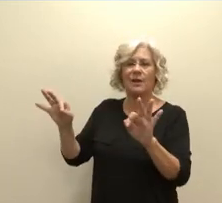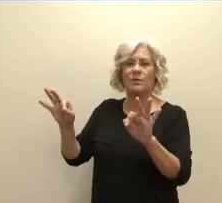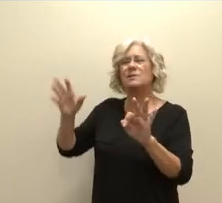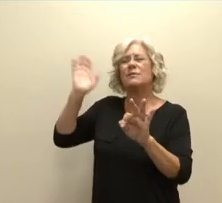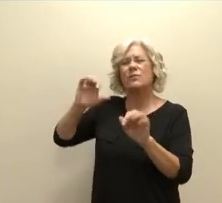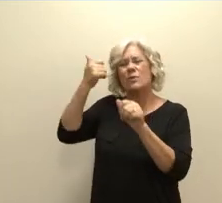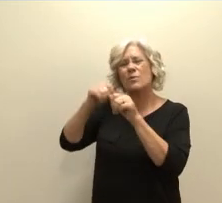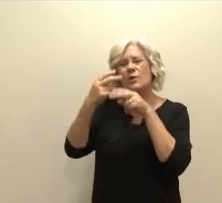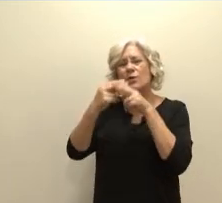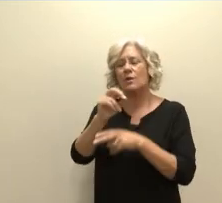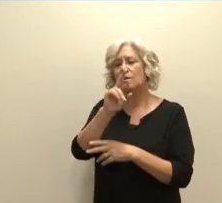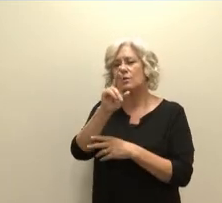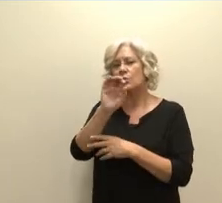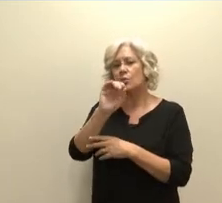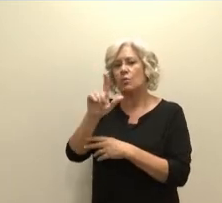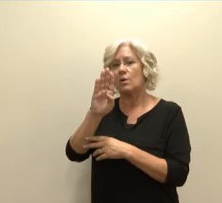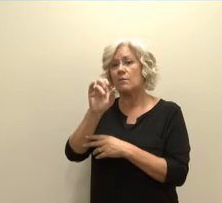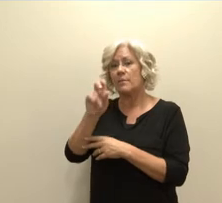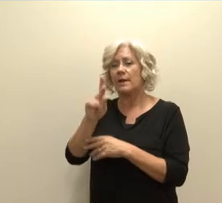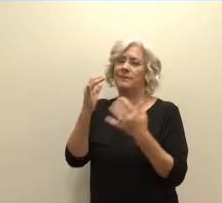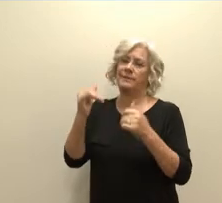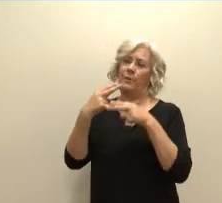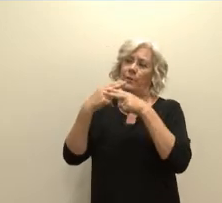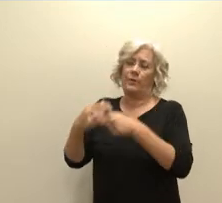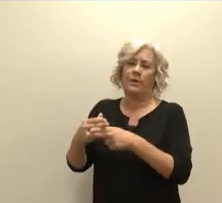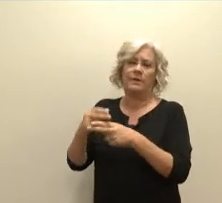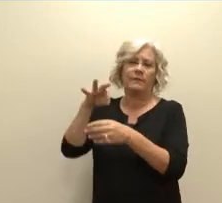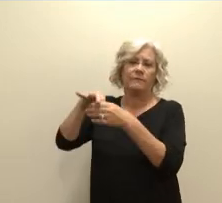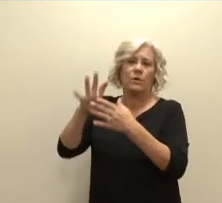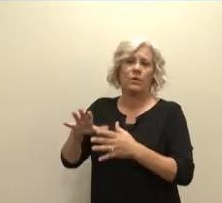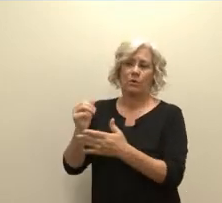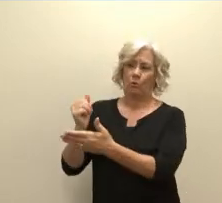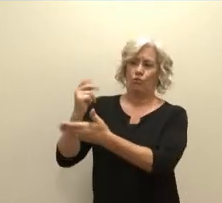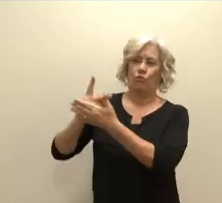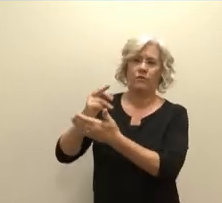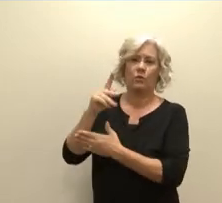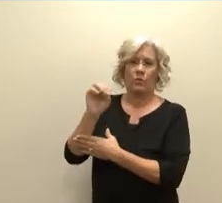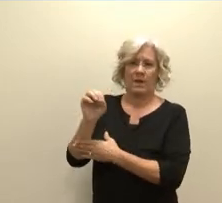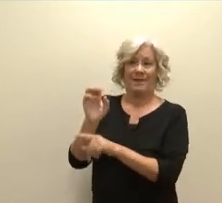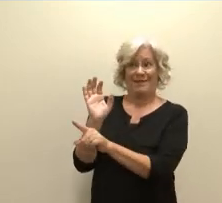rollback rates, now the voter approval rate, and that is that